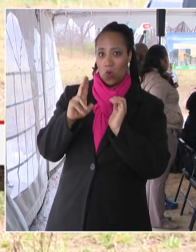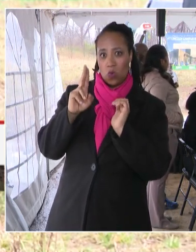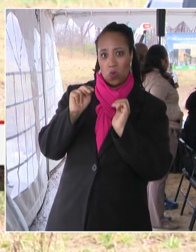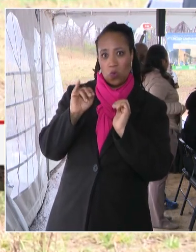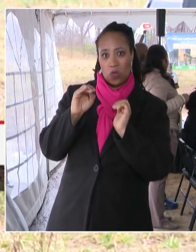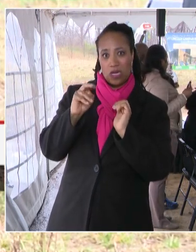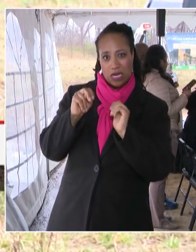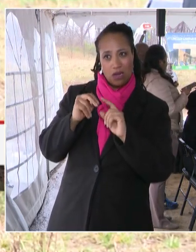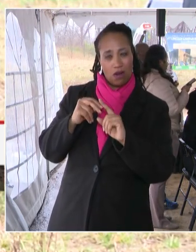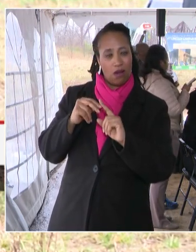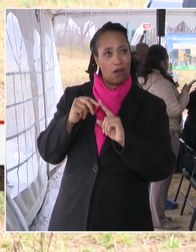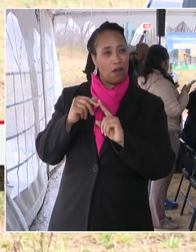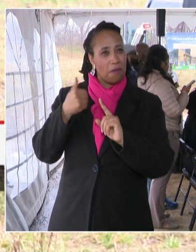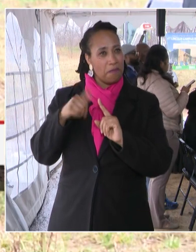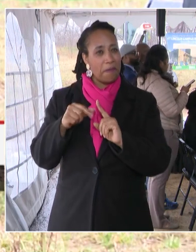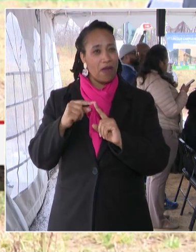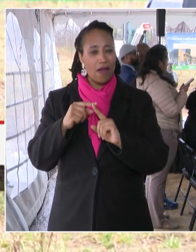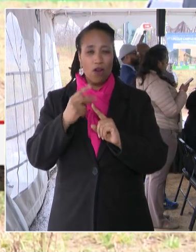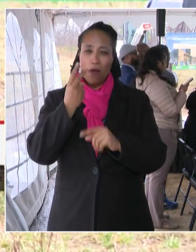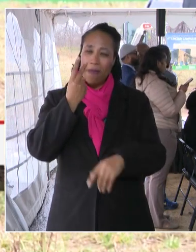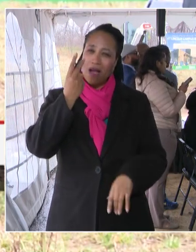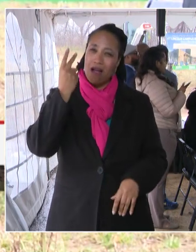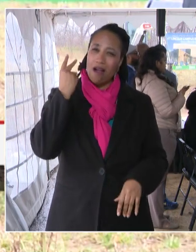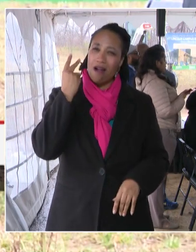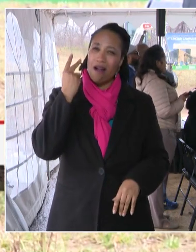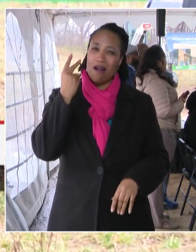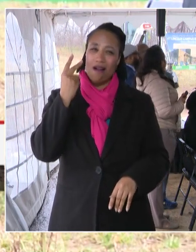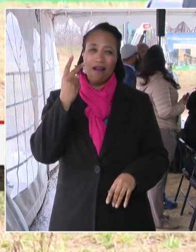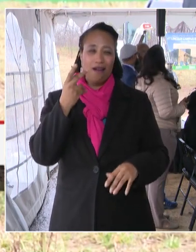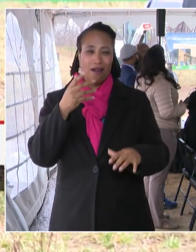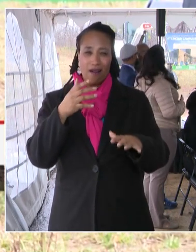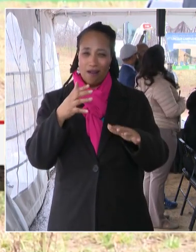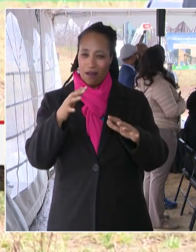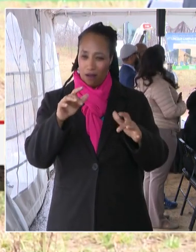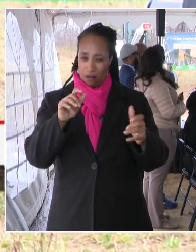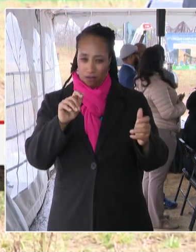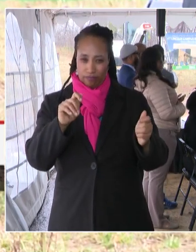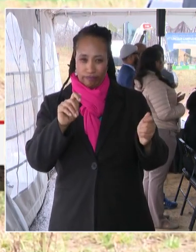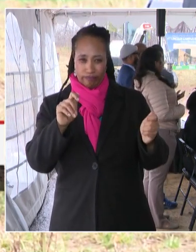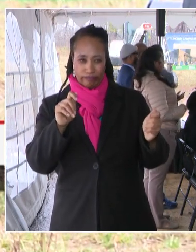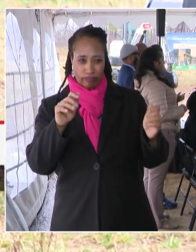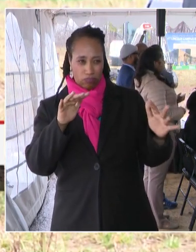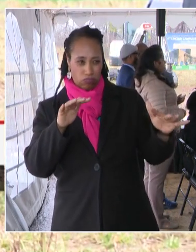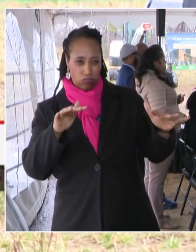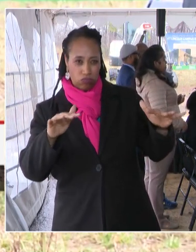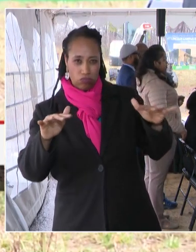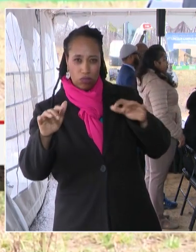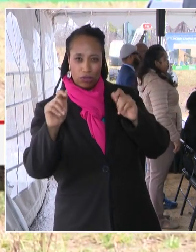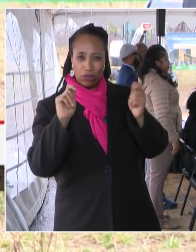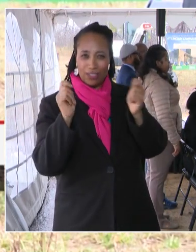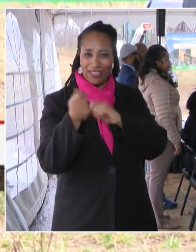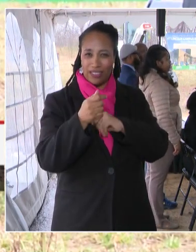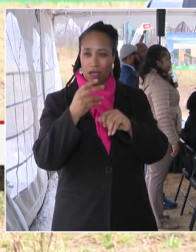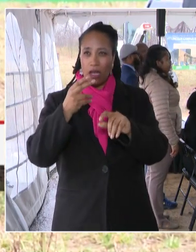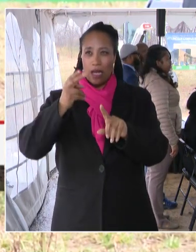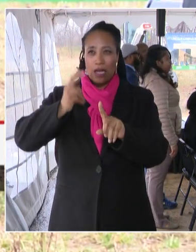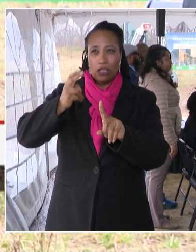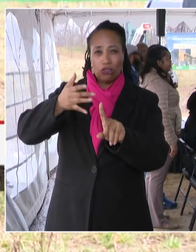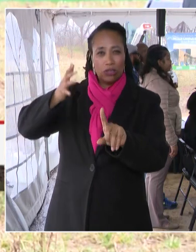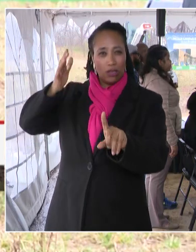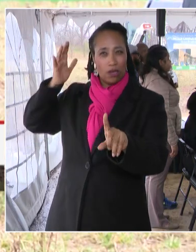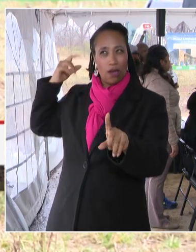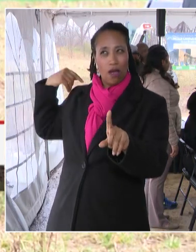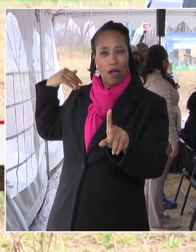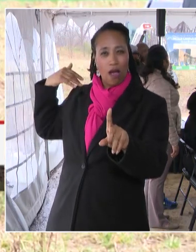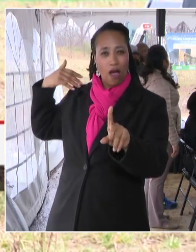just think it's serendipitous that we are here breaking ground, pouring into this fertile land so that we can deliver for generations to come.